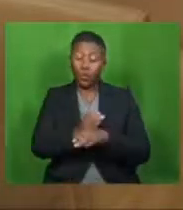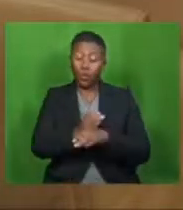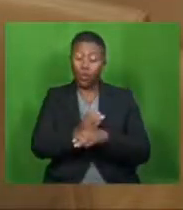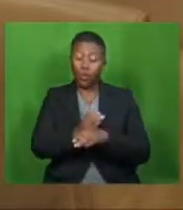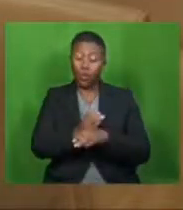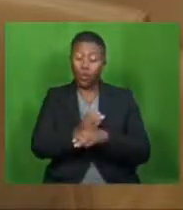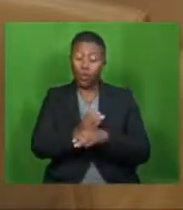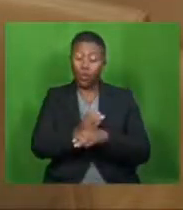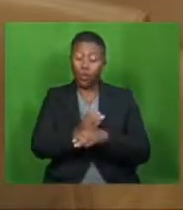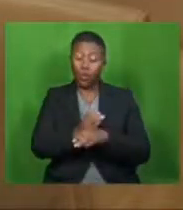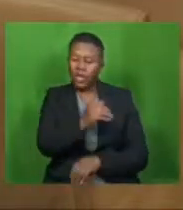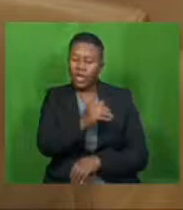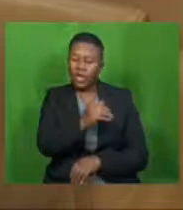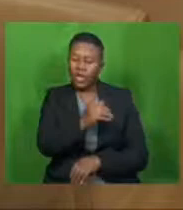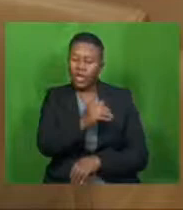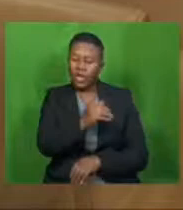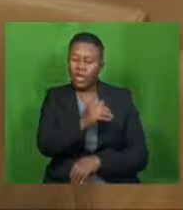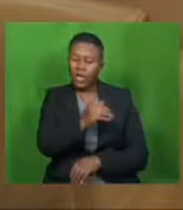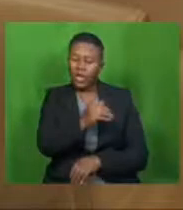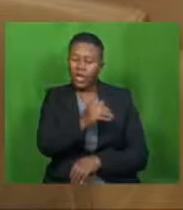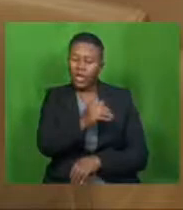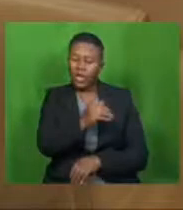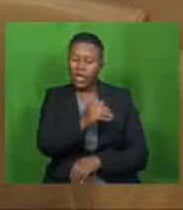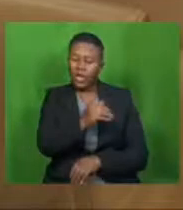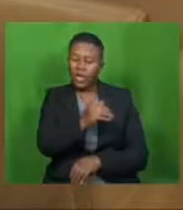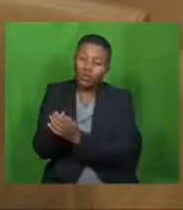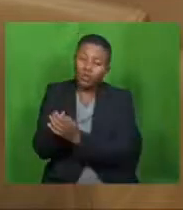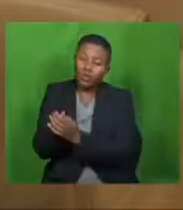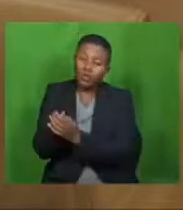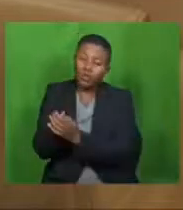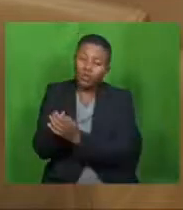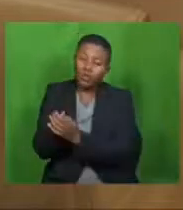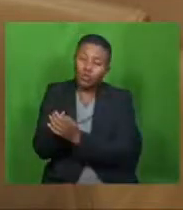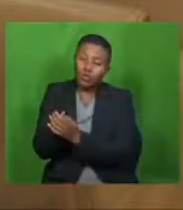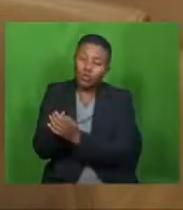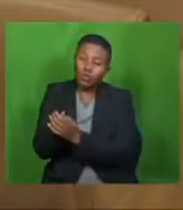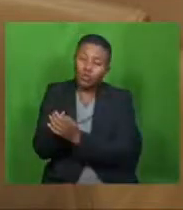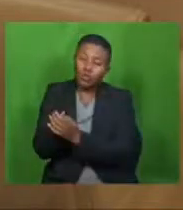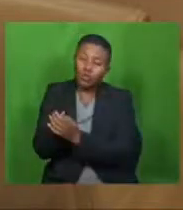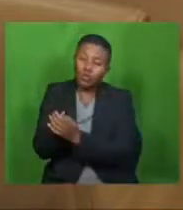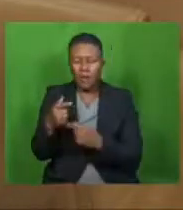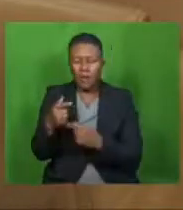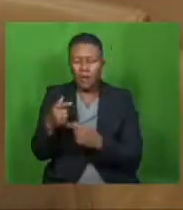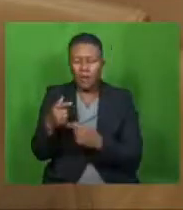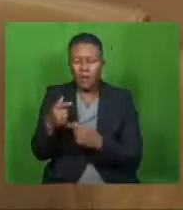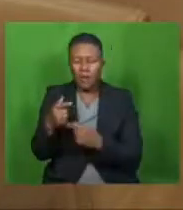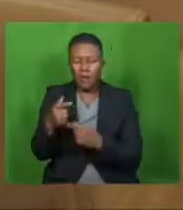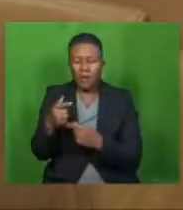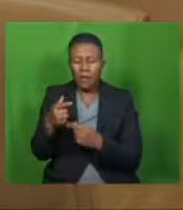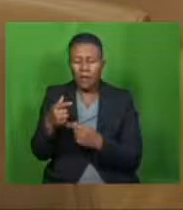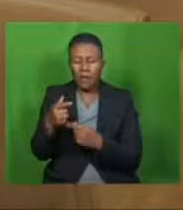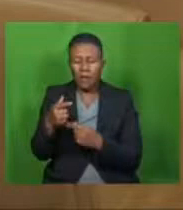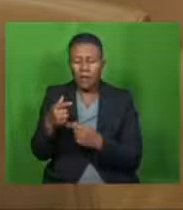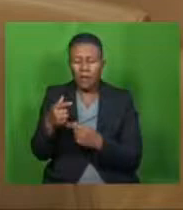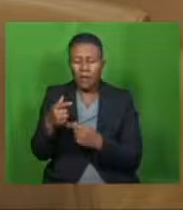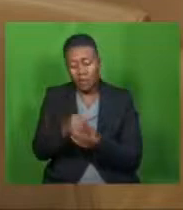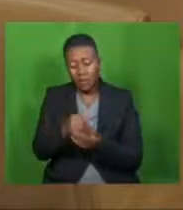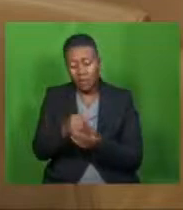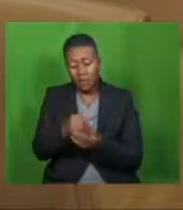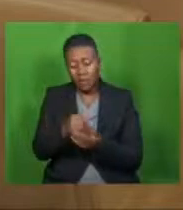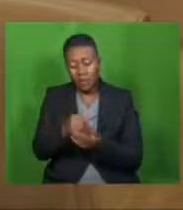supplied seedlings, and I have collected about 8,000 seedlings that I will be